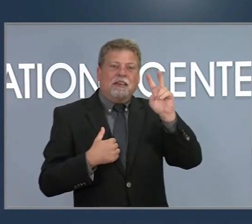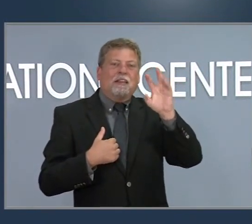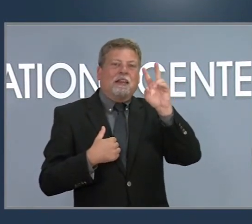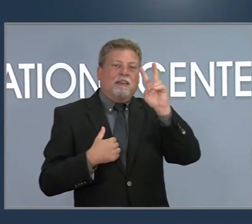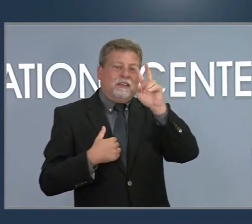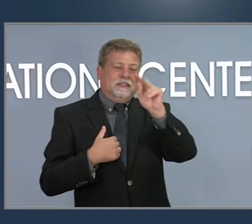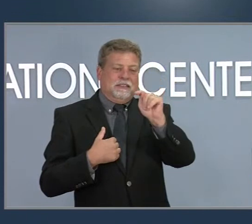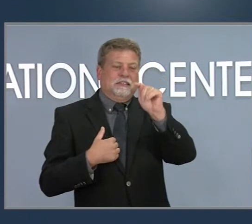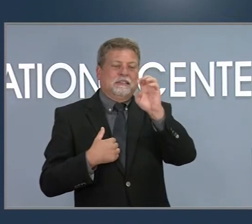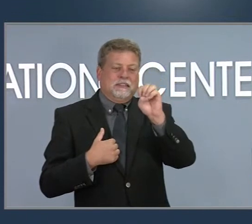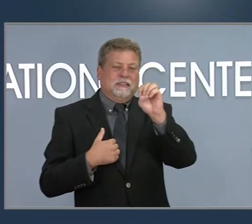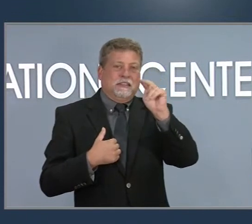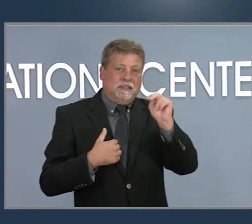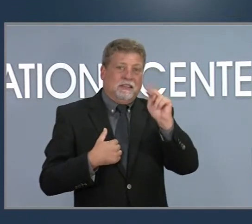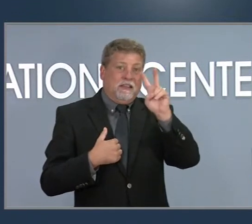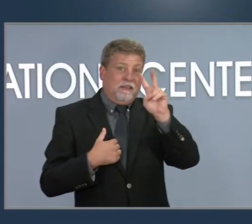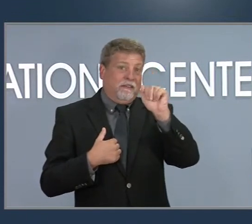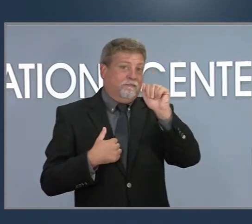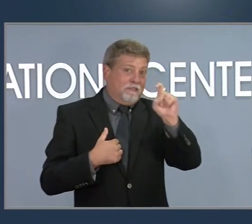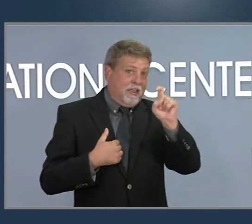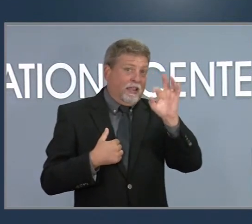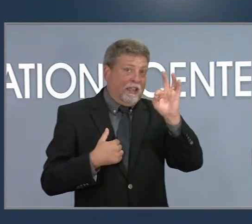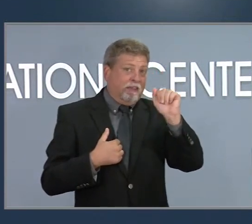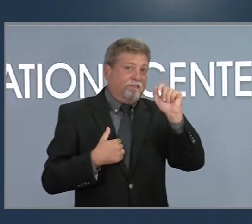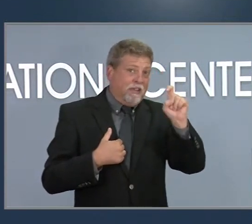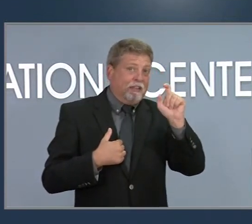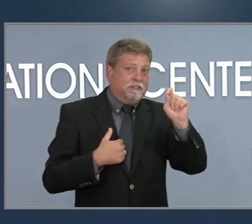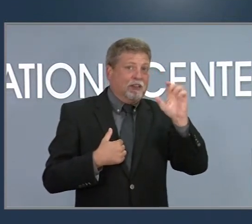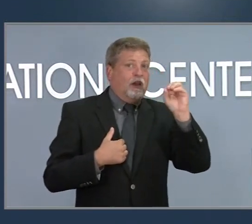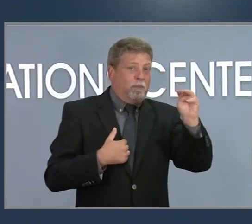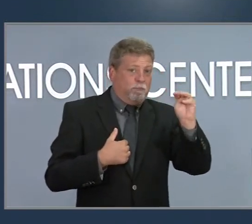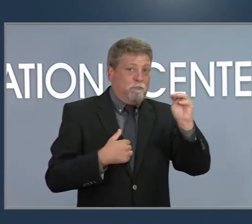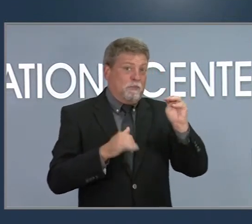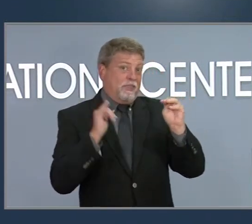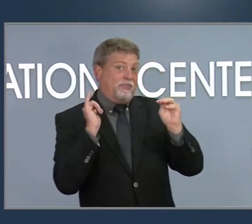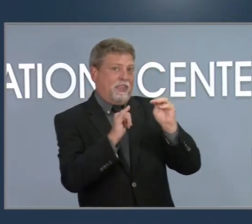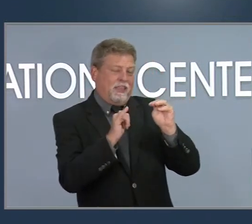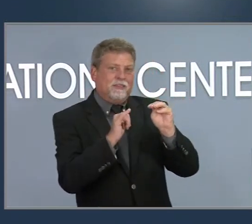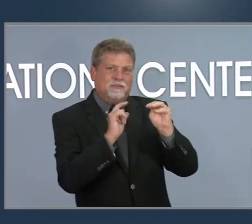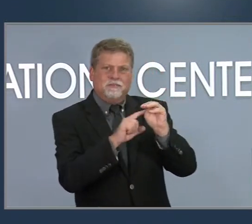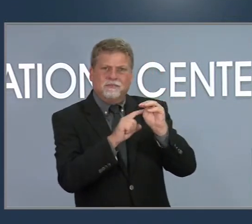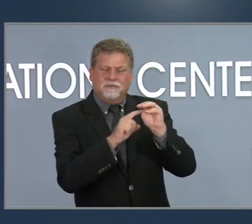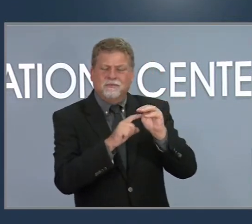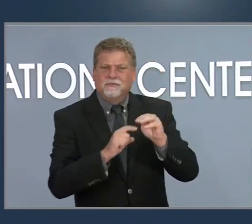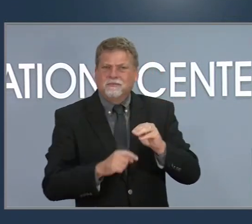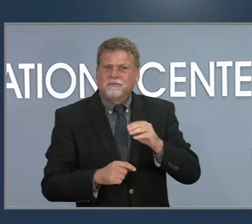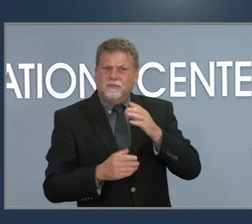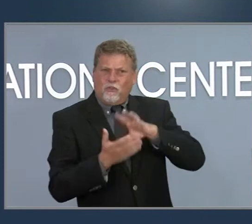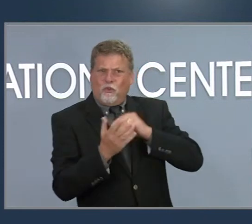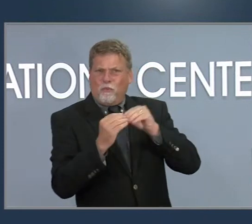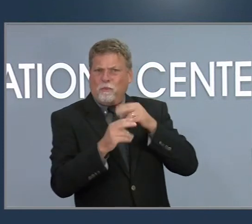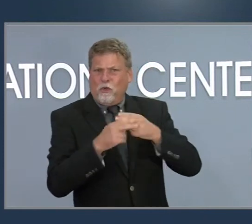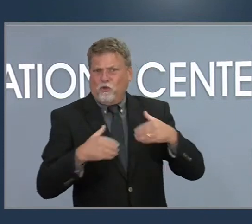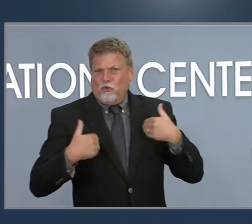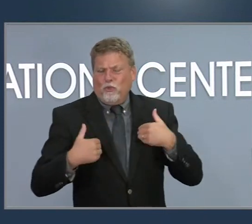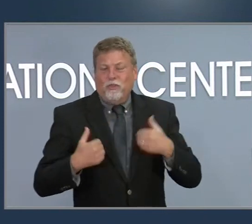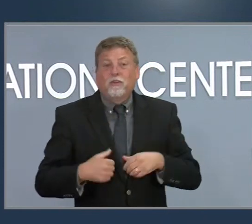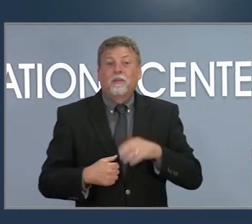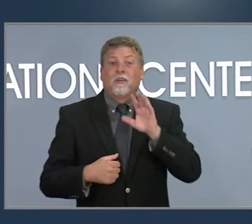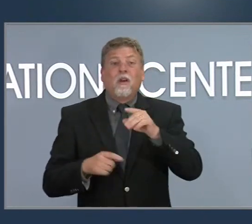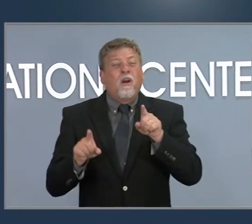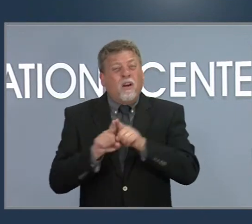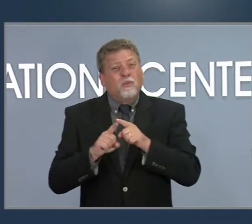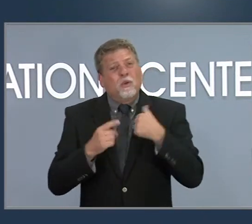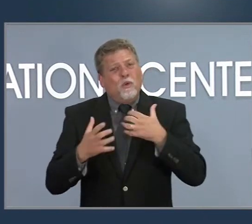it easy and hopefully fun as possible for young people to get their shot. Now, through September 12th, you can get your